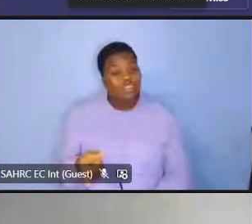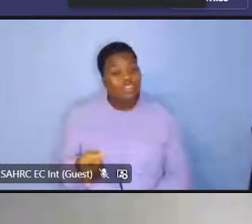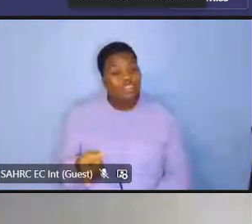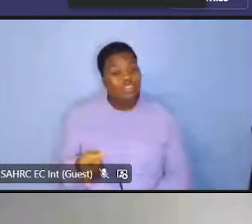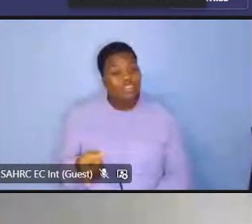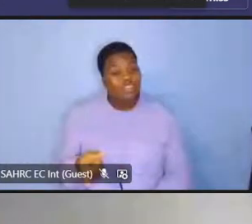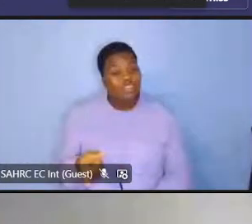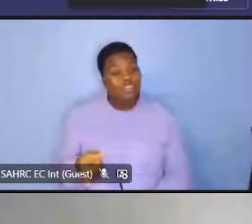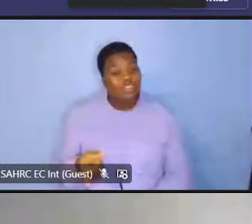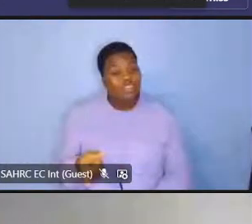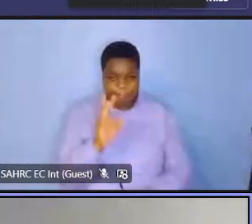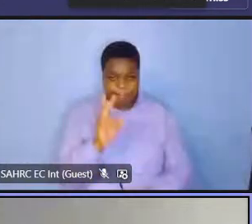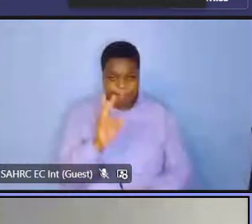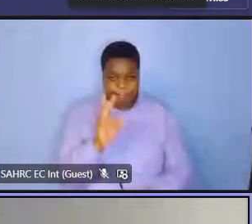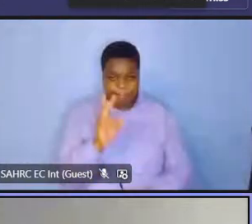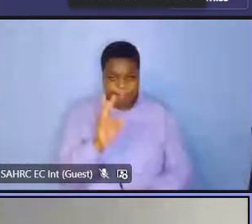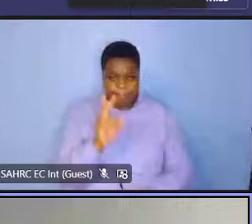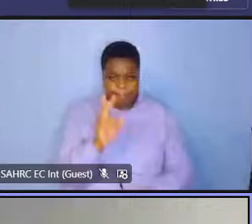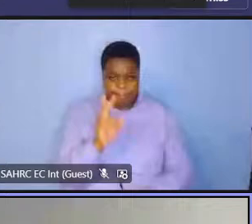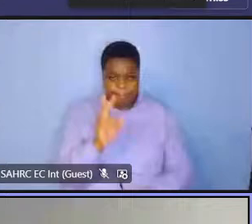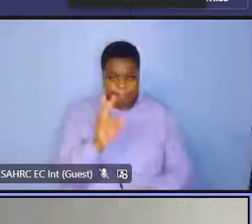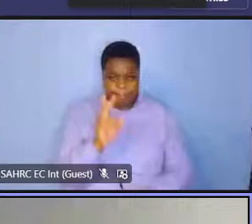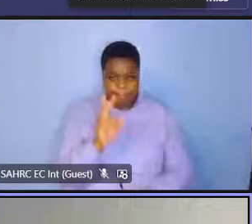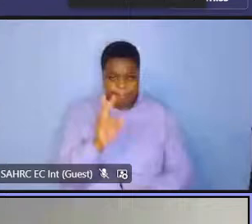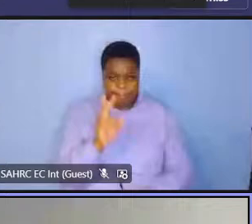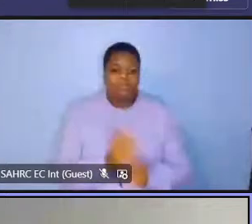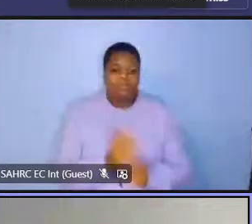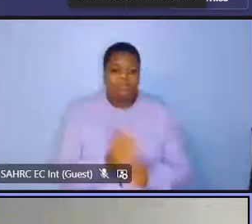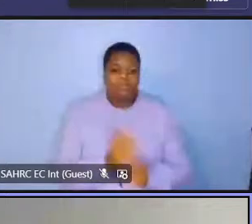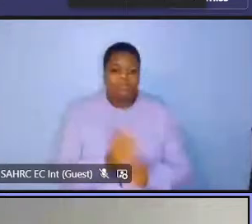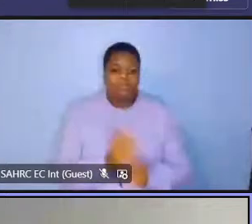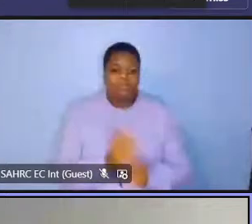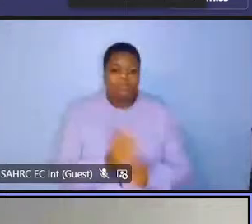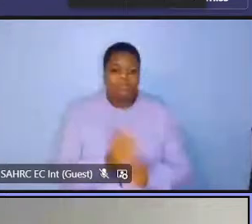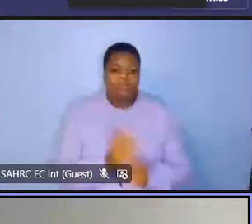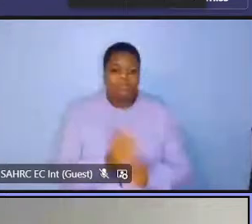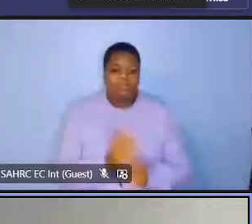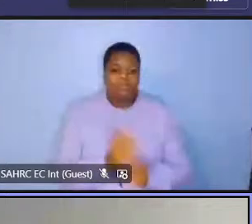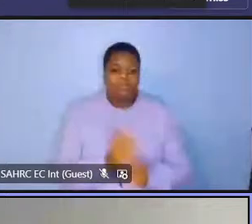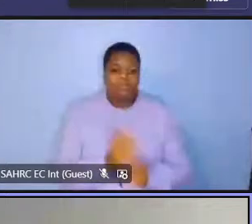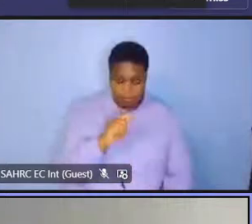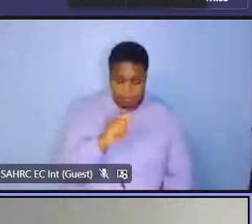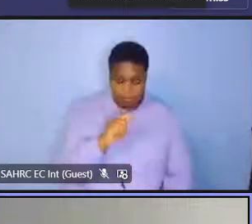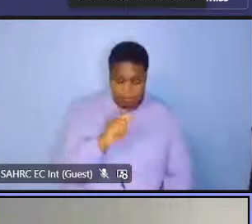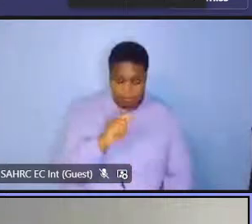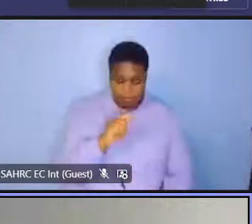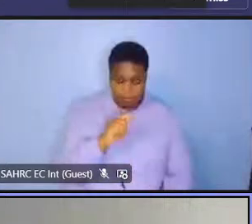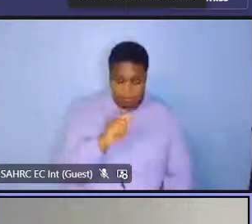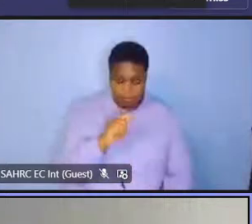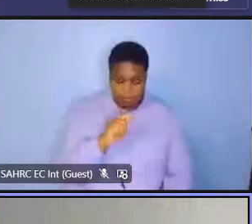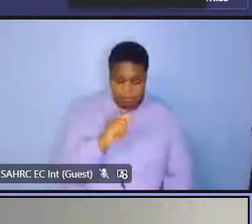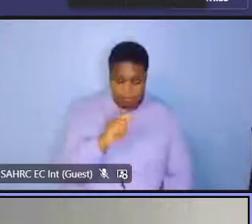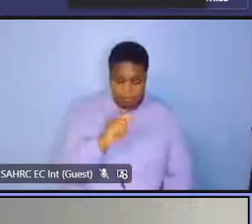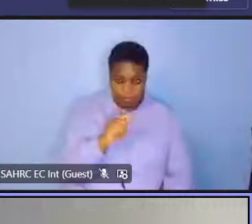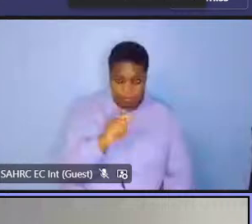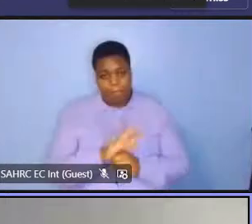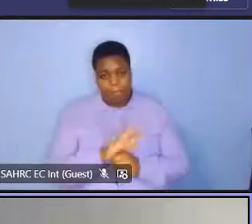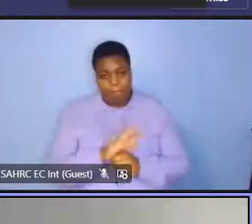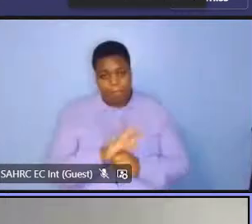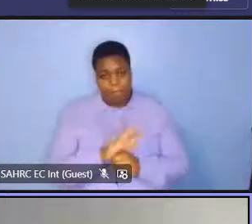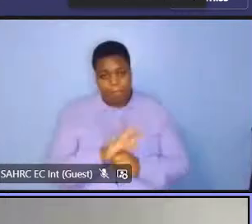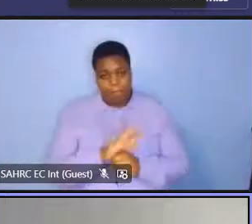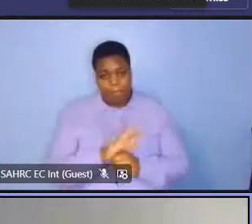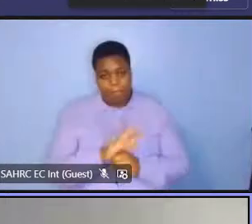again with the school uniform, of course, that emanates from our historical background, is the fact